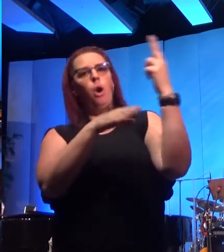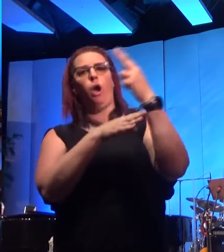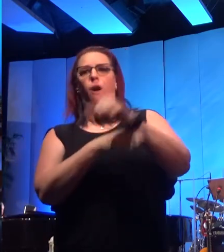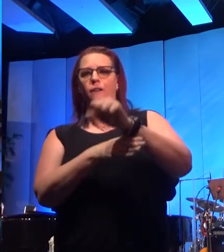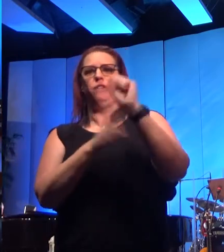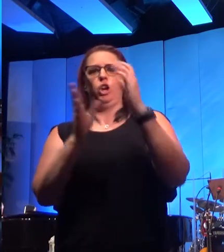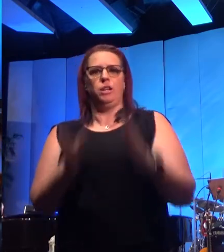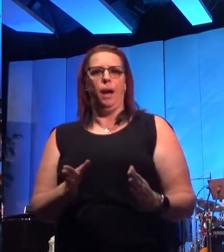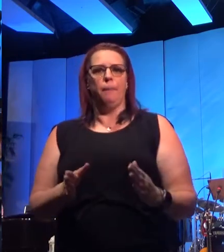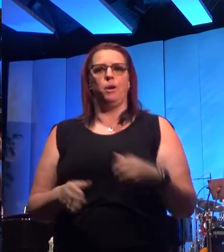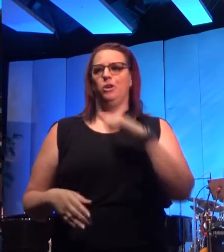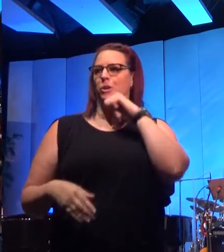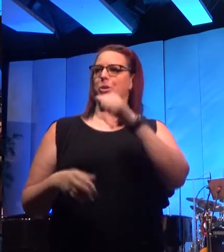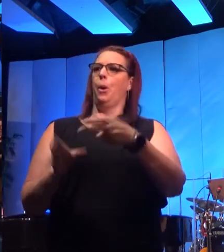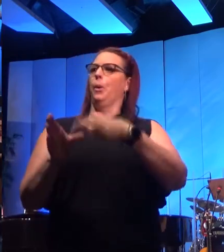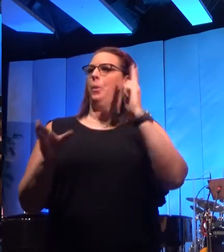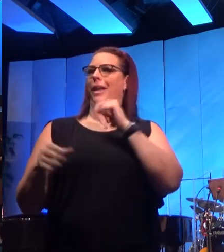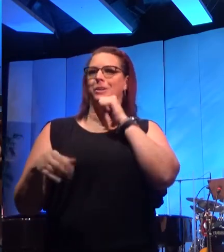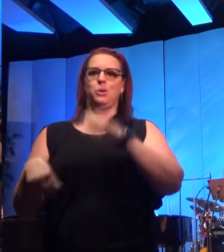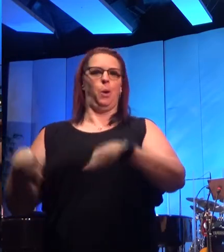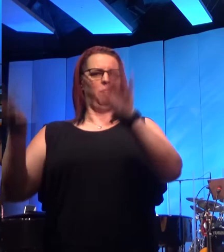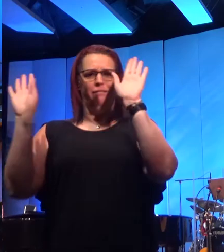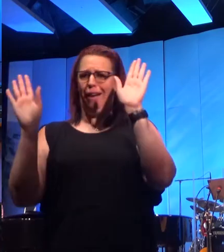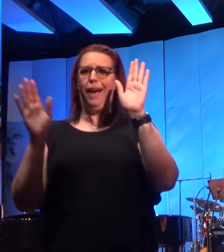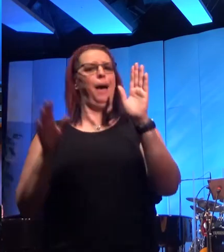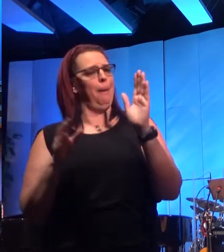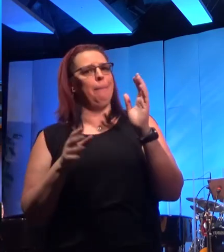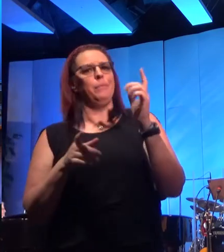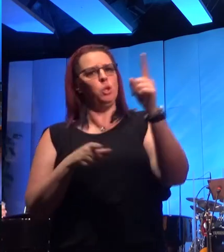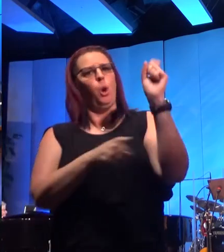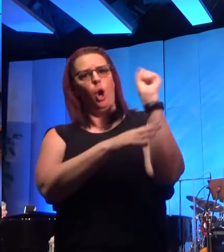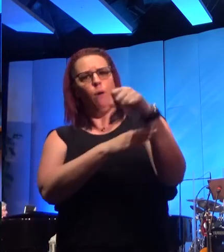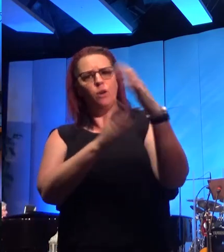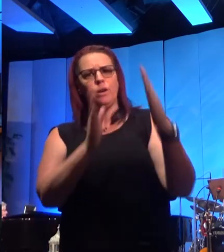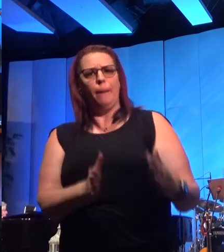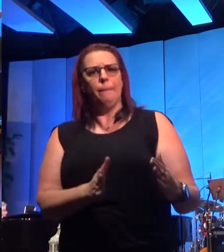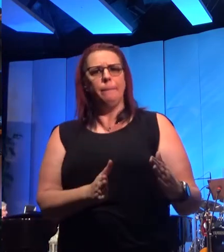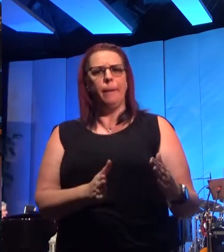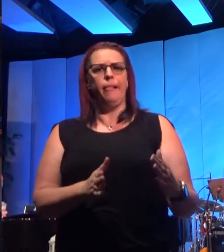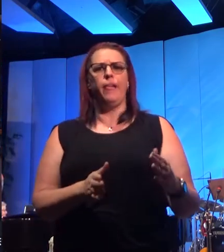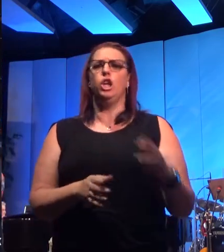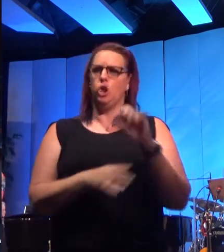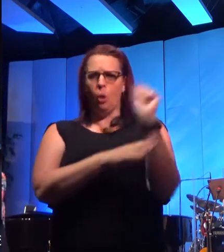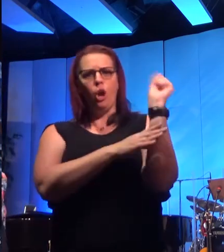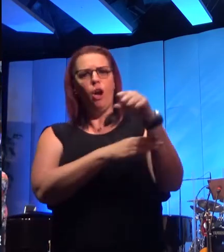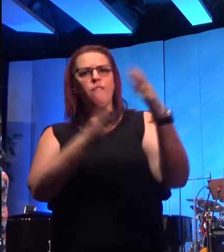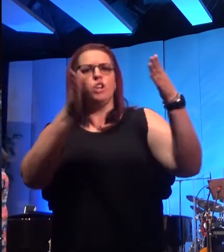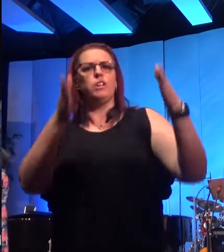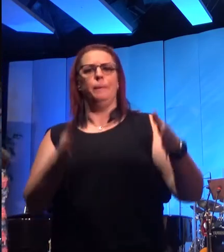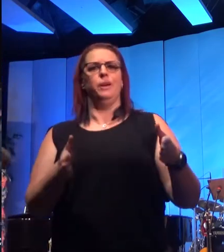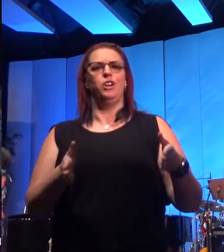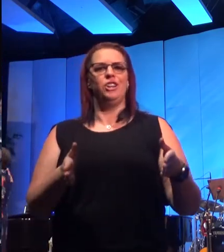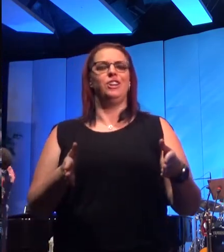overcomer. Don't quit, don't give in. You're an overcomer. You're an overcomer.